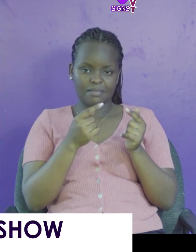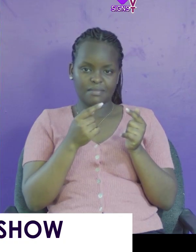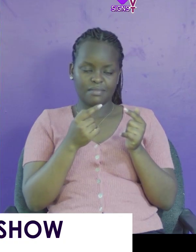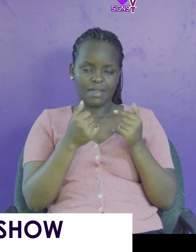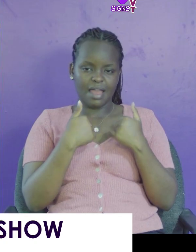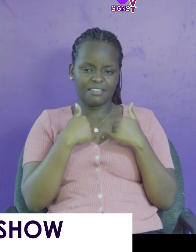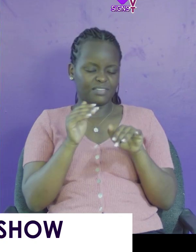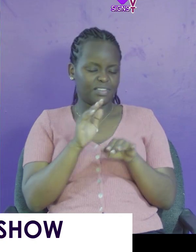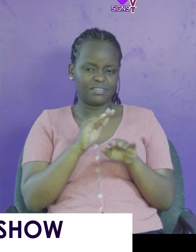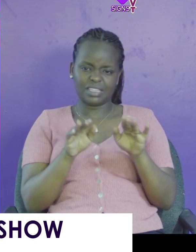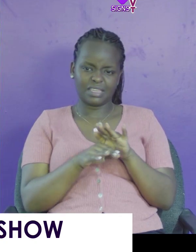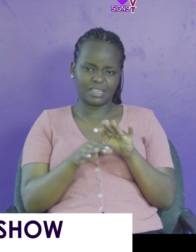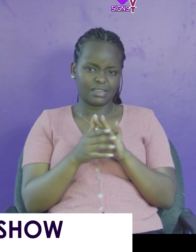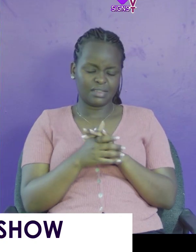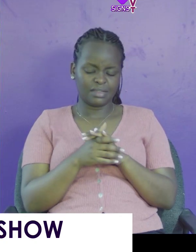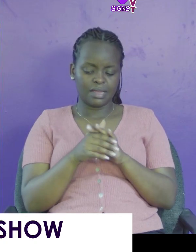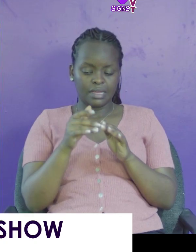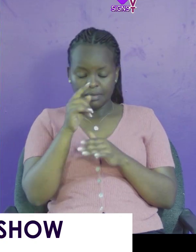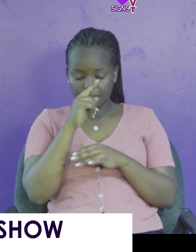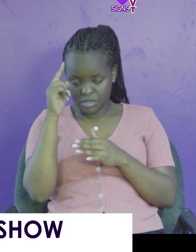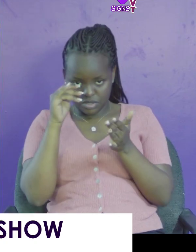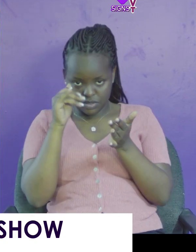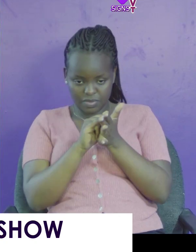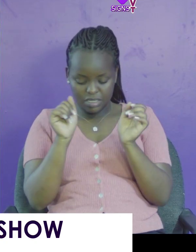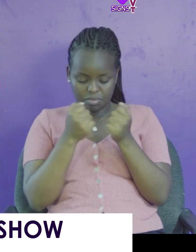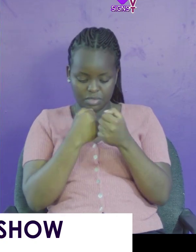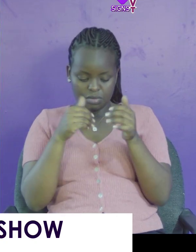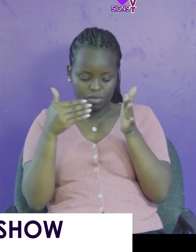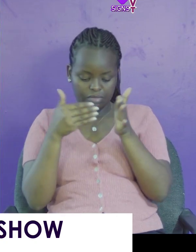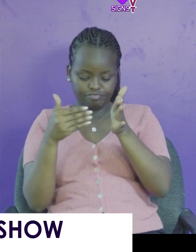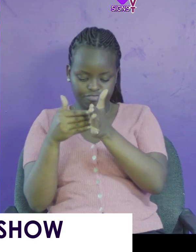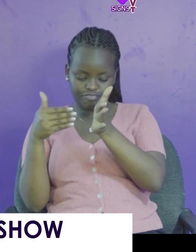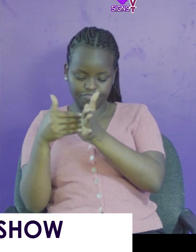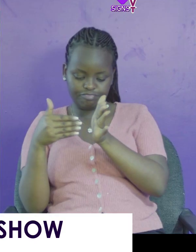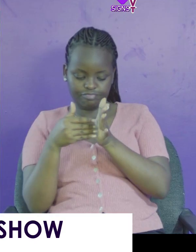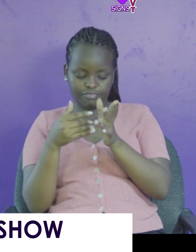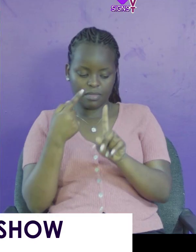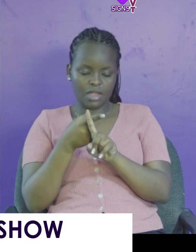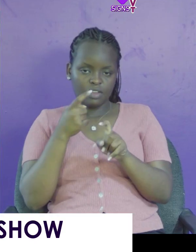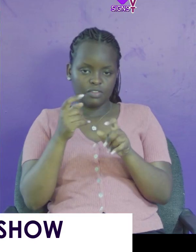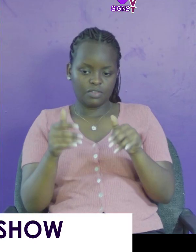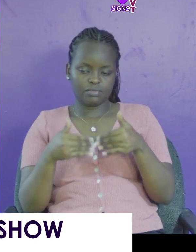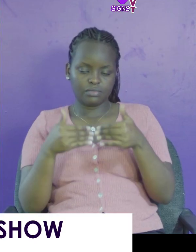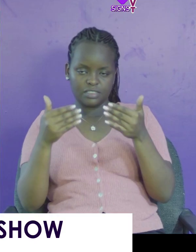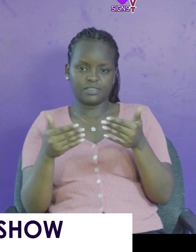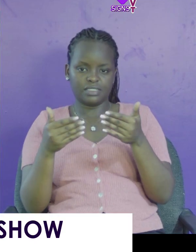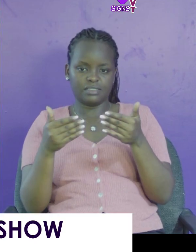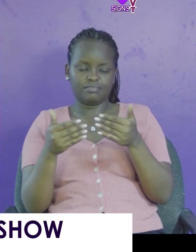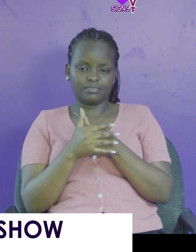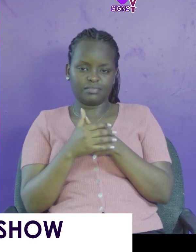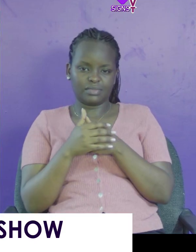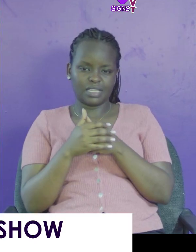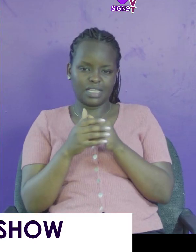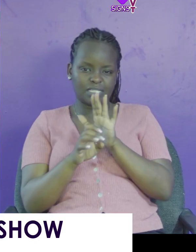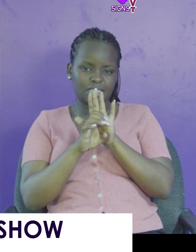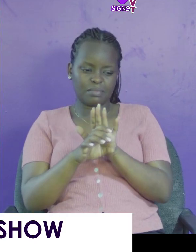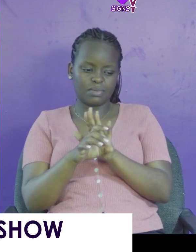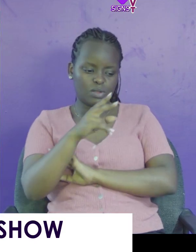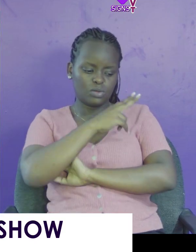so because of that, you cannot restrict them from actually giving some duty, like in a hospital, to circumcise.